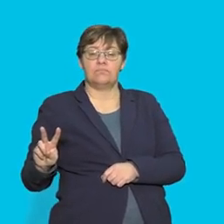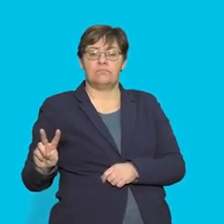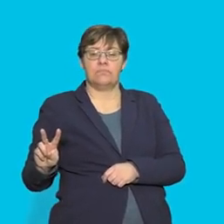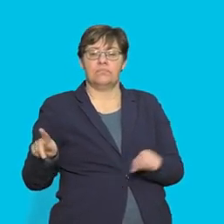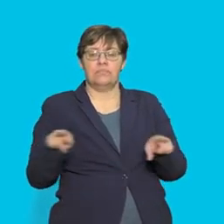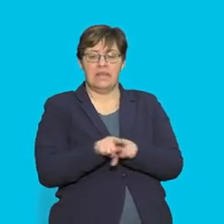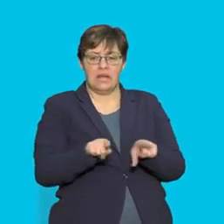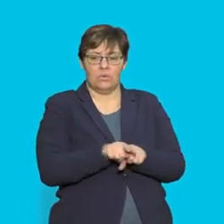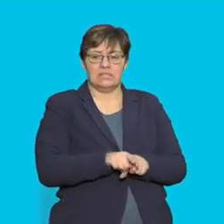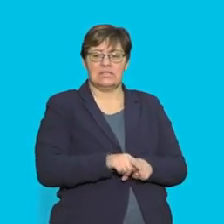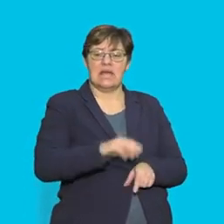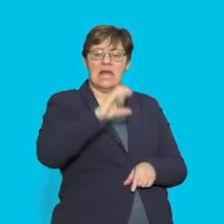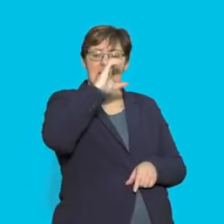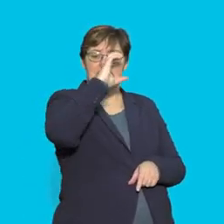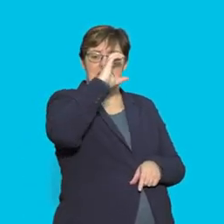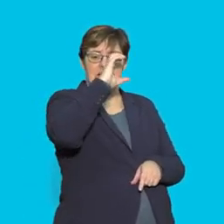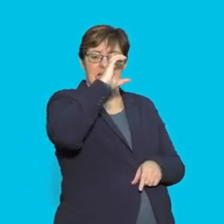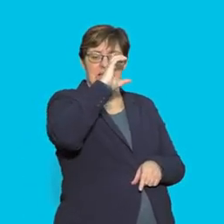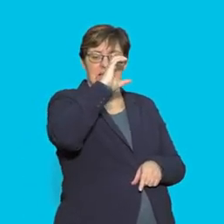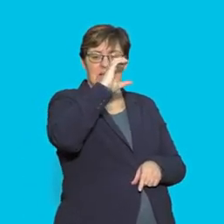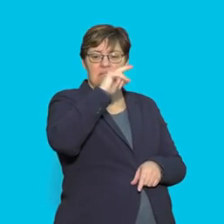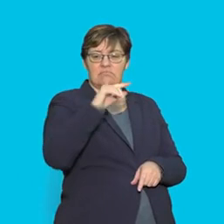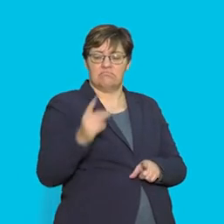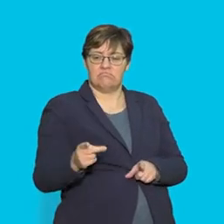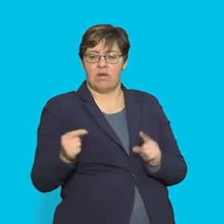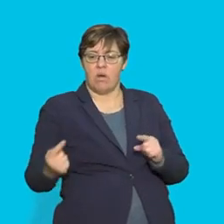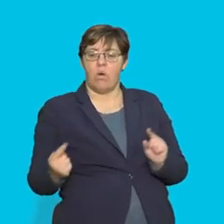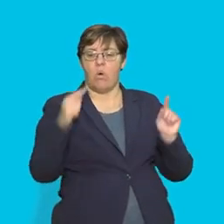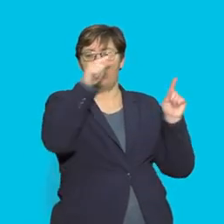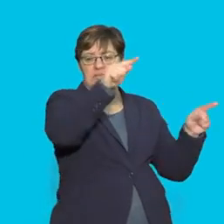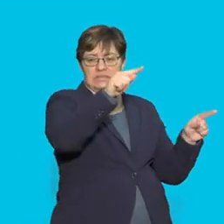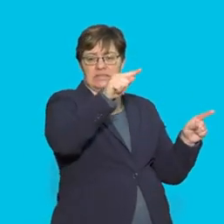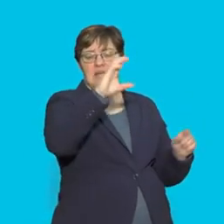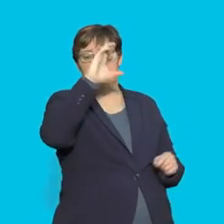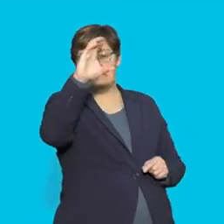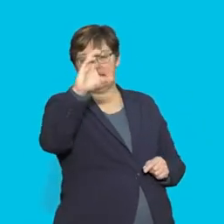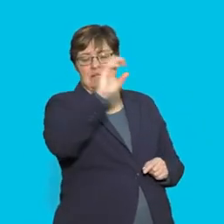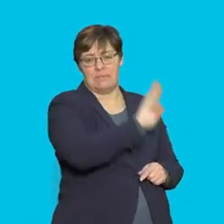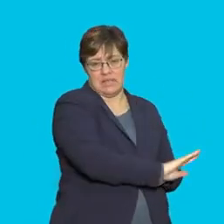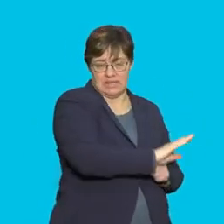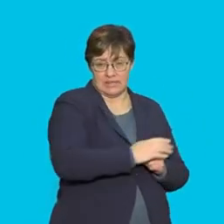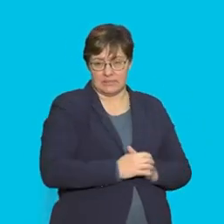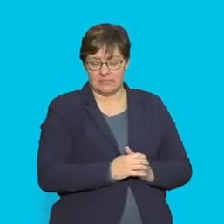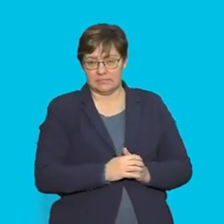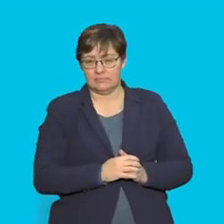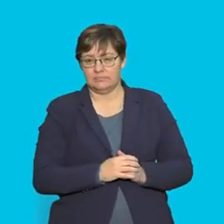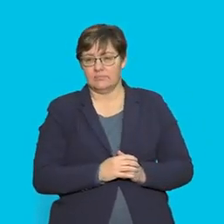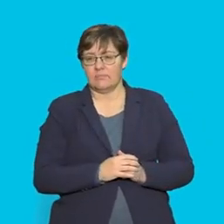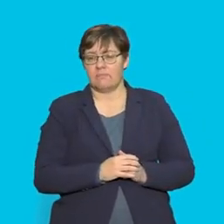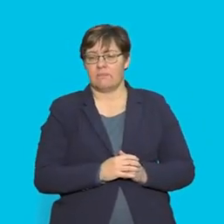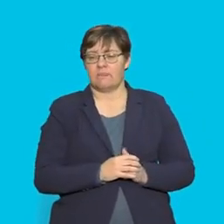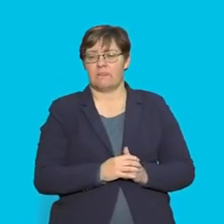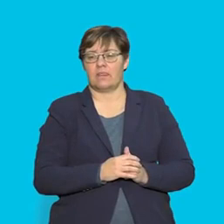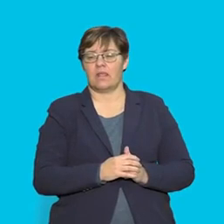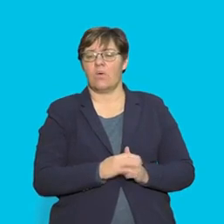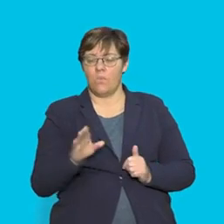Because I know that one side is produced or is extended, right, to the point A. So in simple terms,